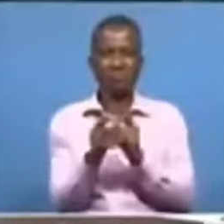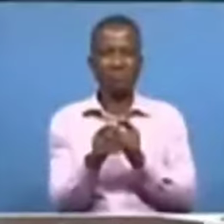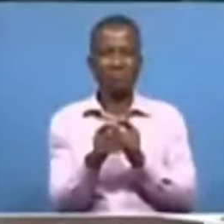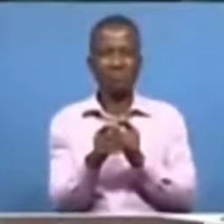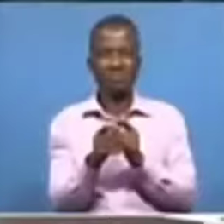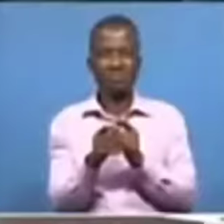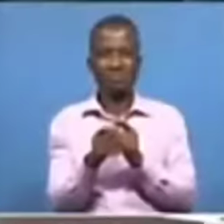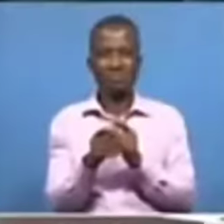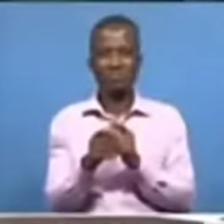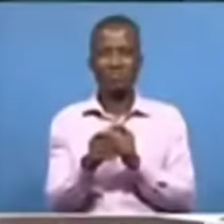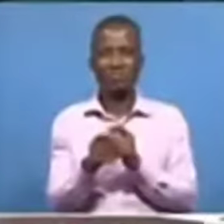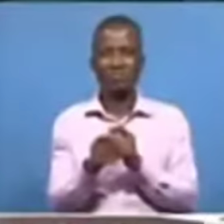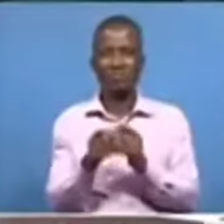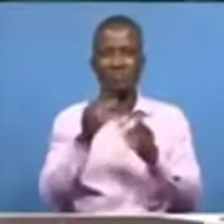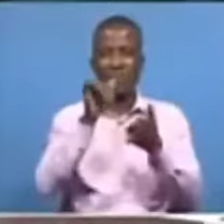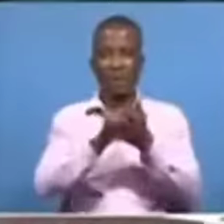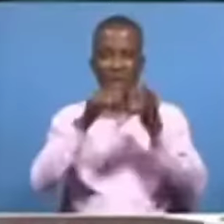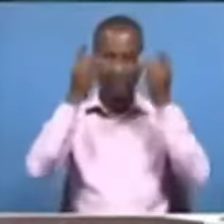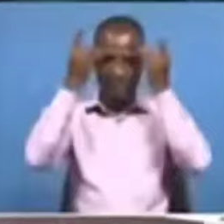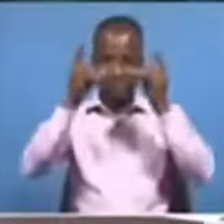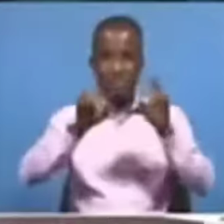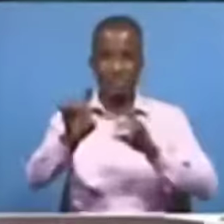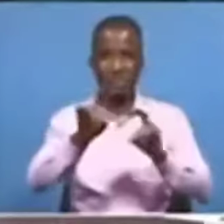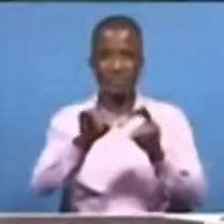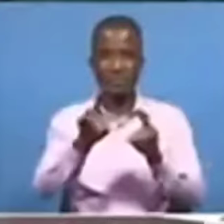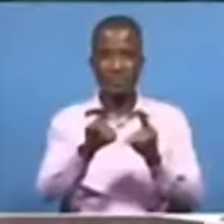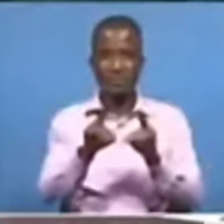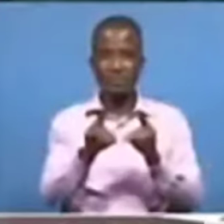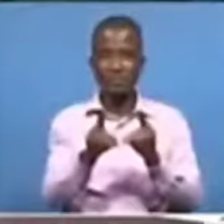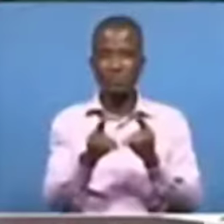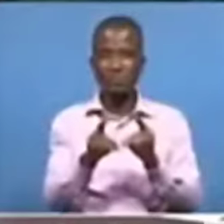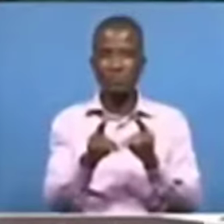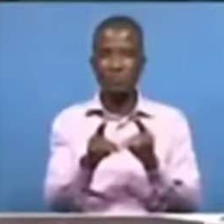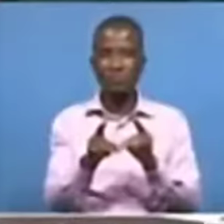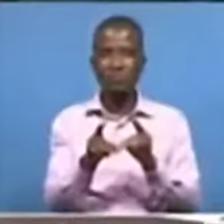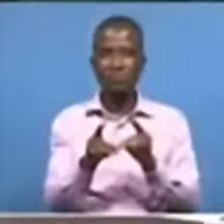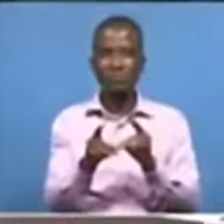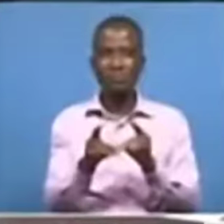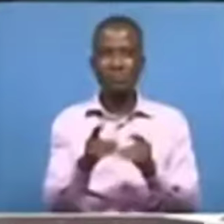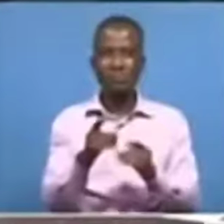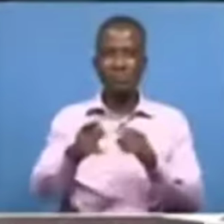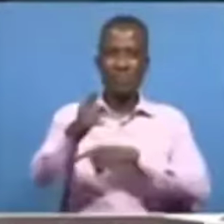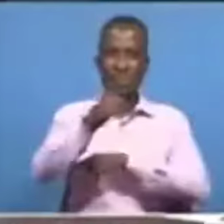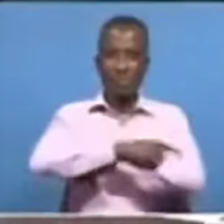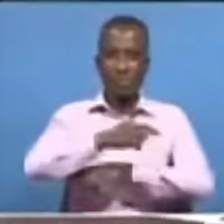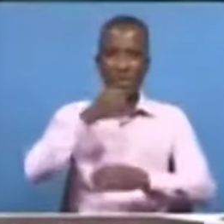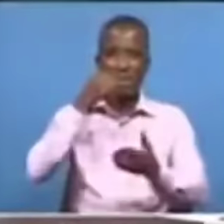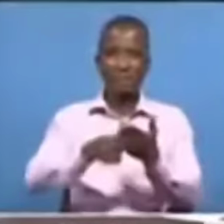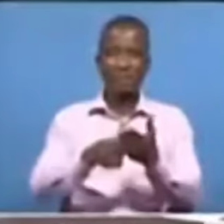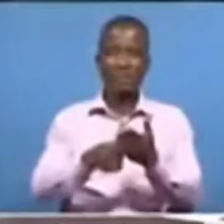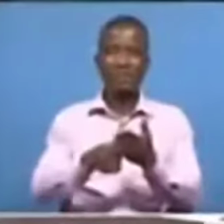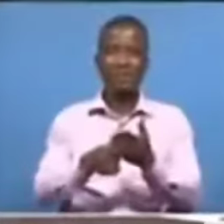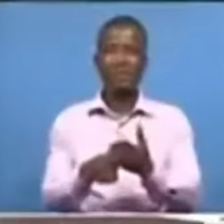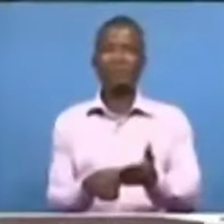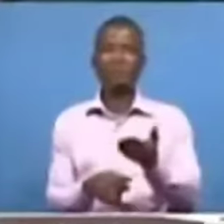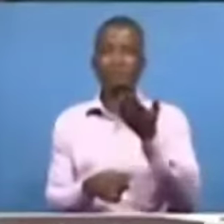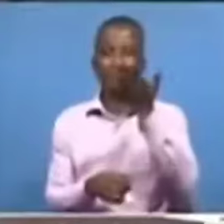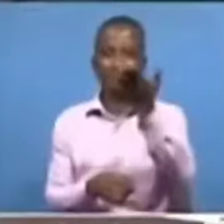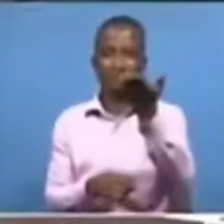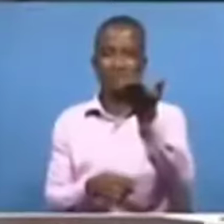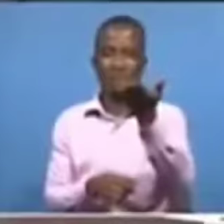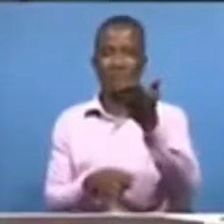an adverse witness. That was the decision of the court. Now, ground one of today's application argued